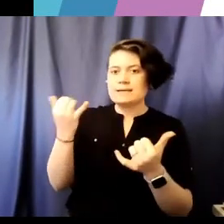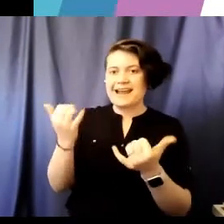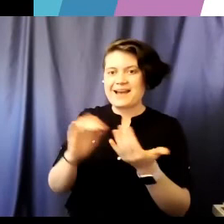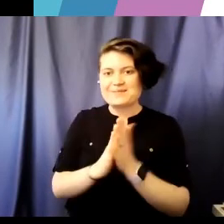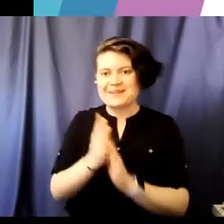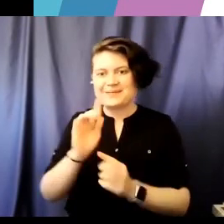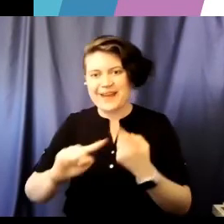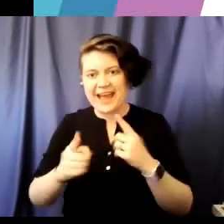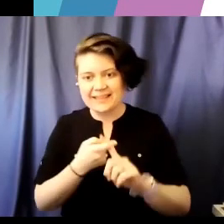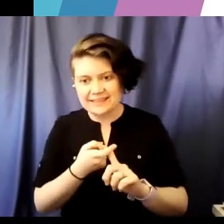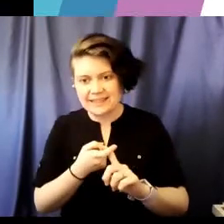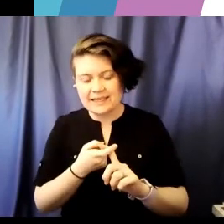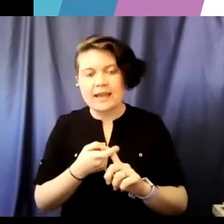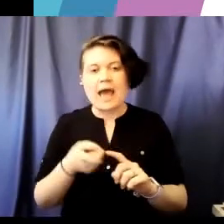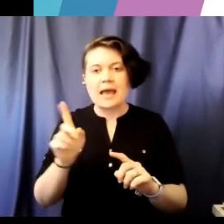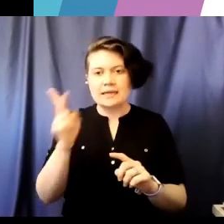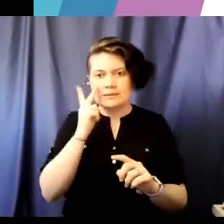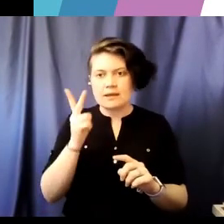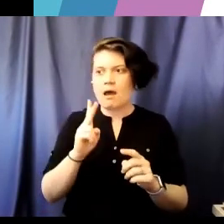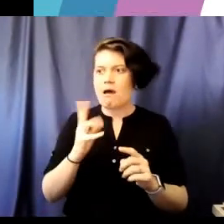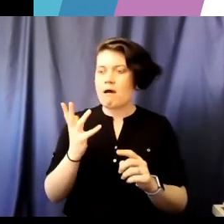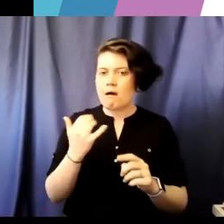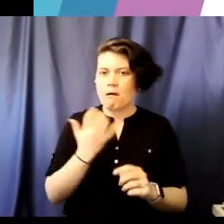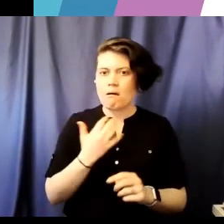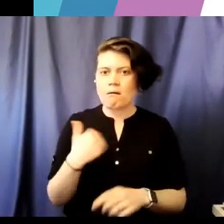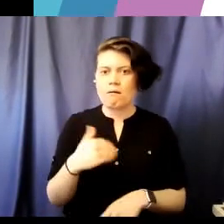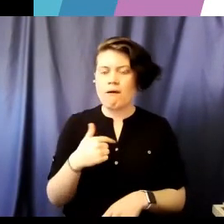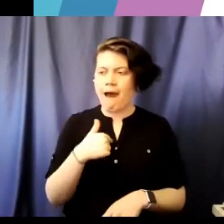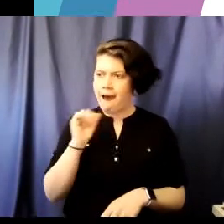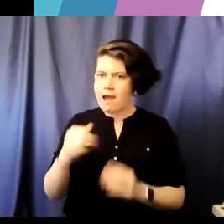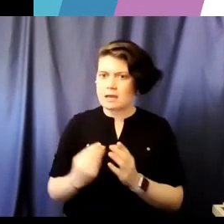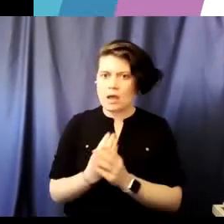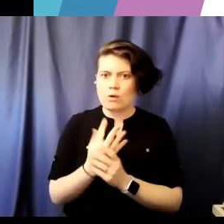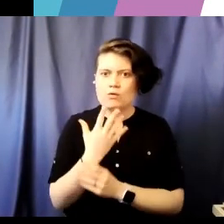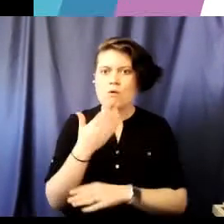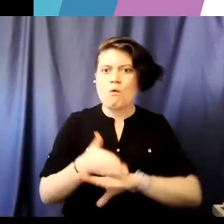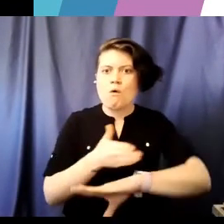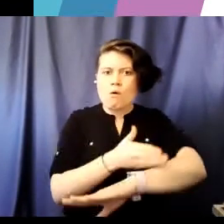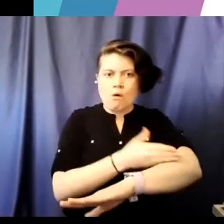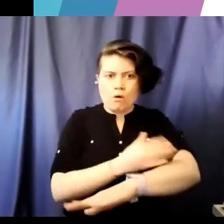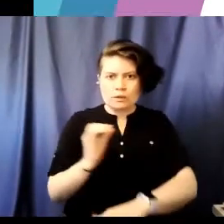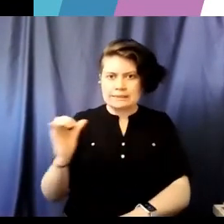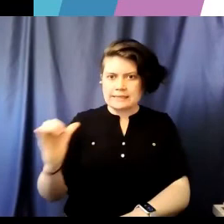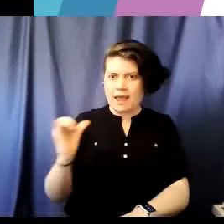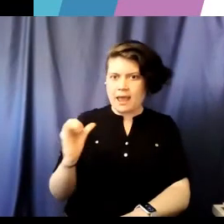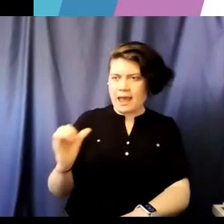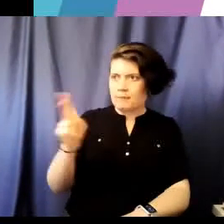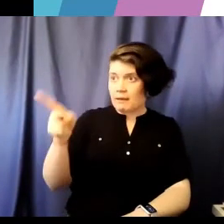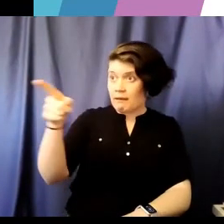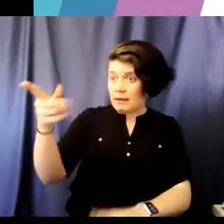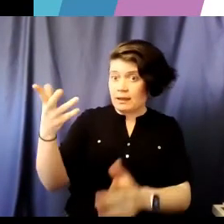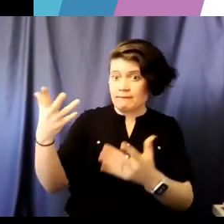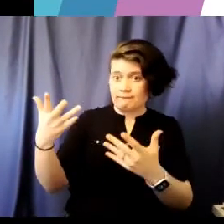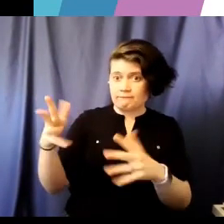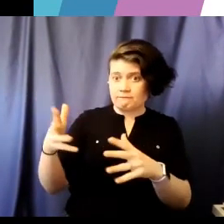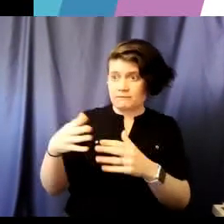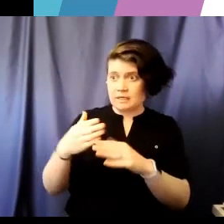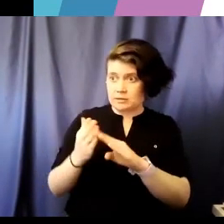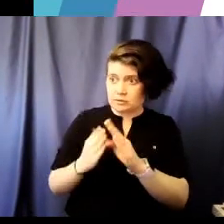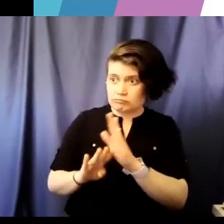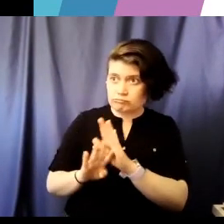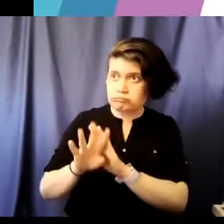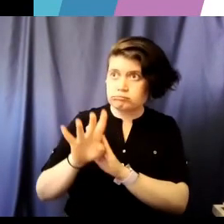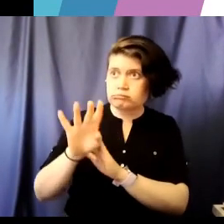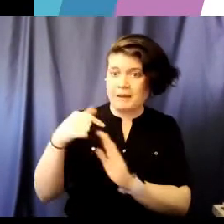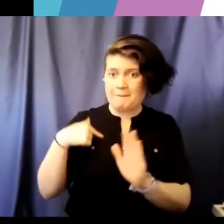to see what growth was possible for him, see someone else who was further along in the healing journey. So support groups really